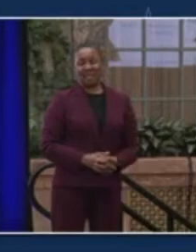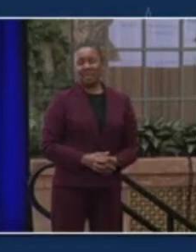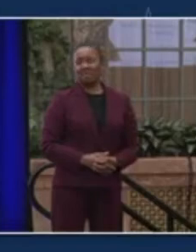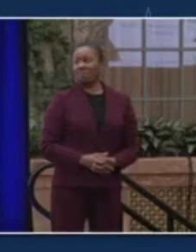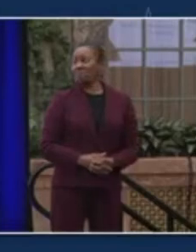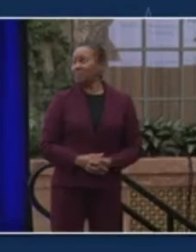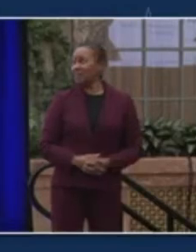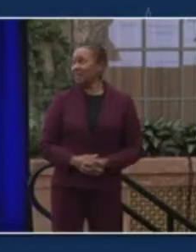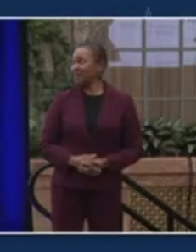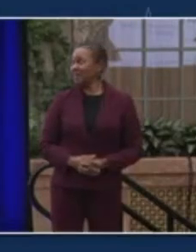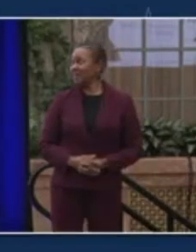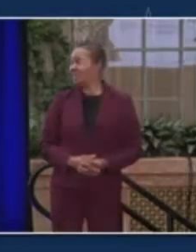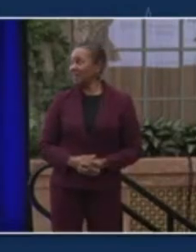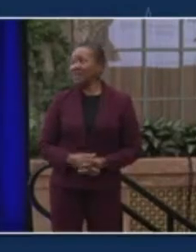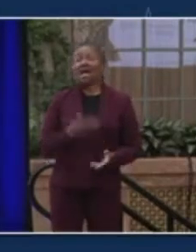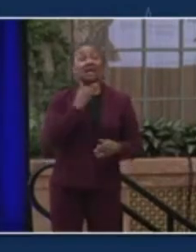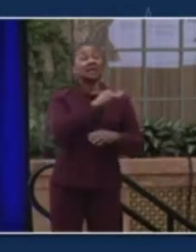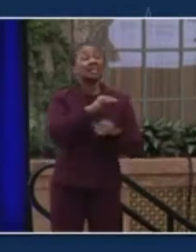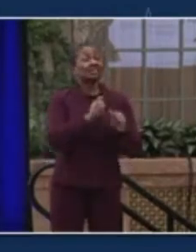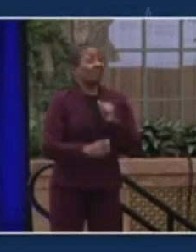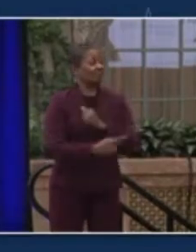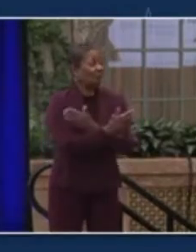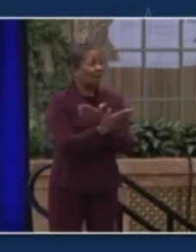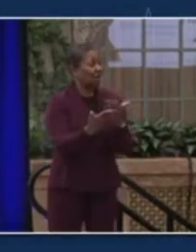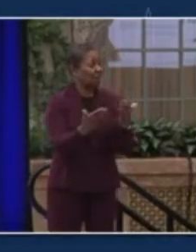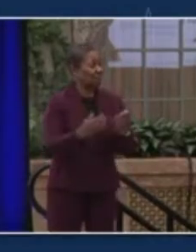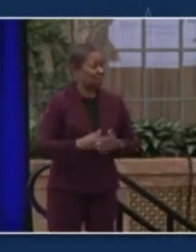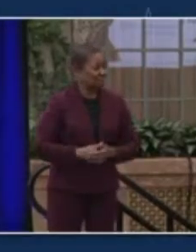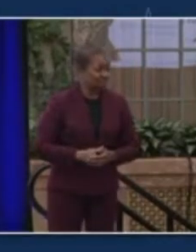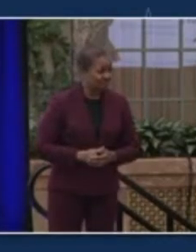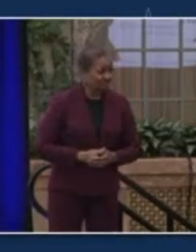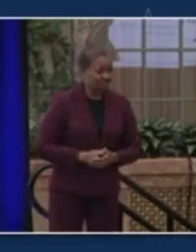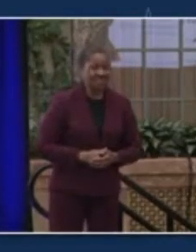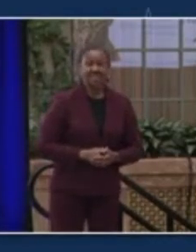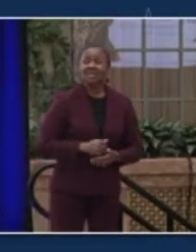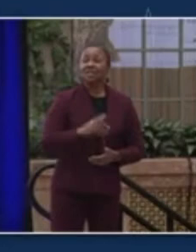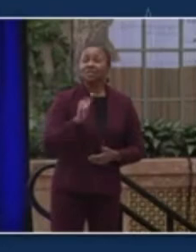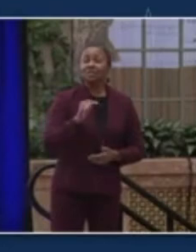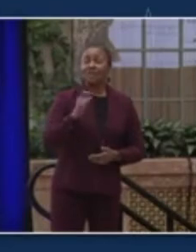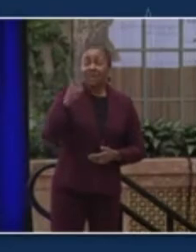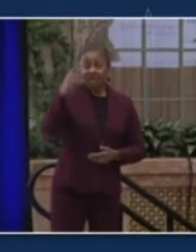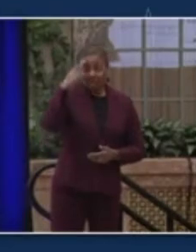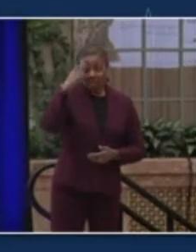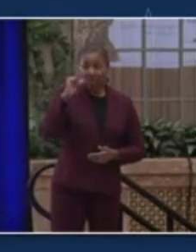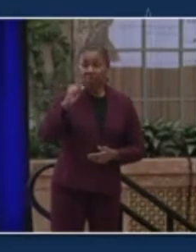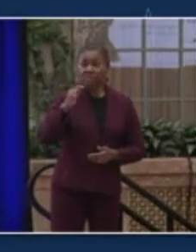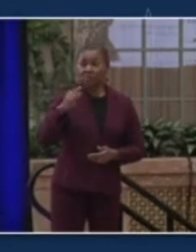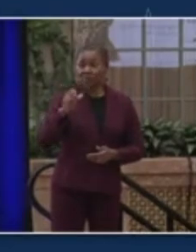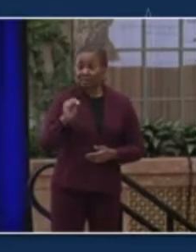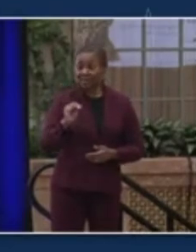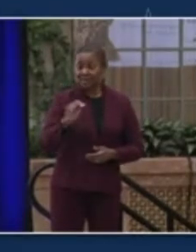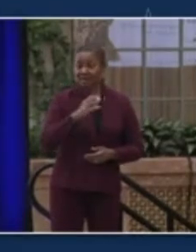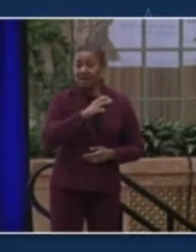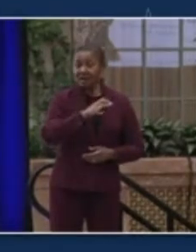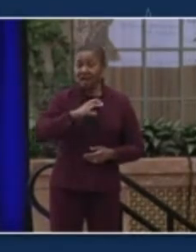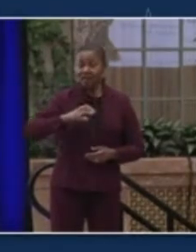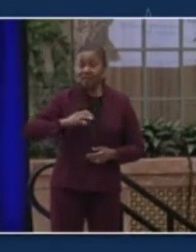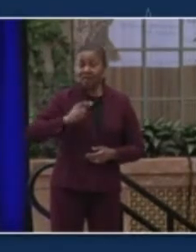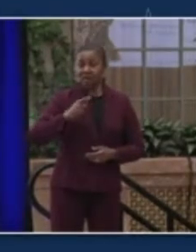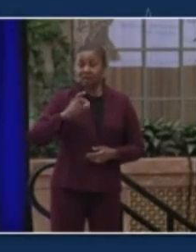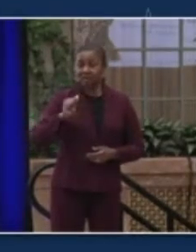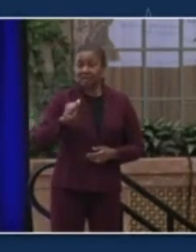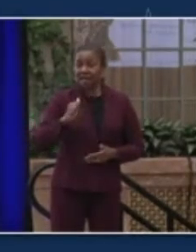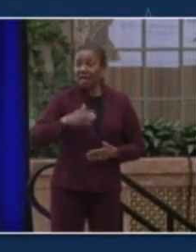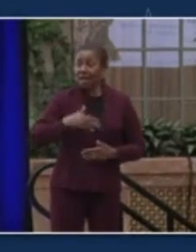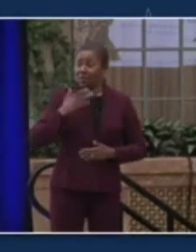Well, thank you very much. Good evening, everyone. Lieutenant Governor Stratton, Congressman Chuy Garcia, by the way,